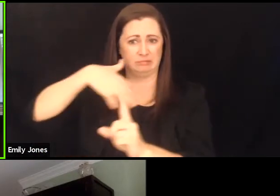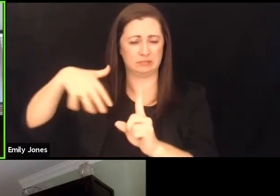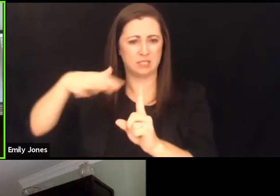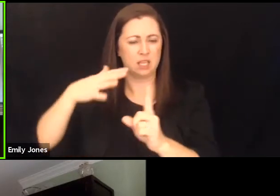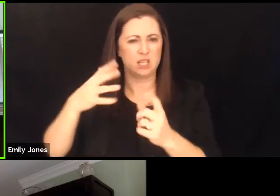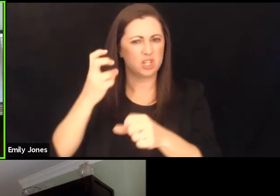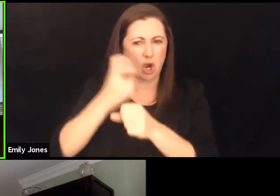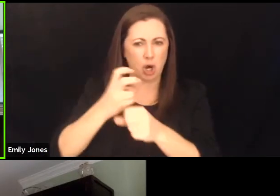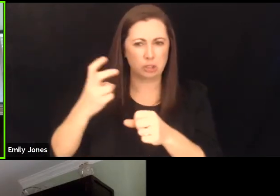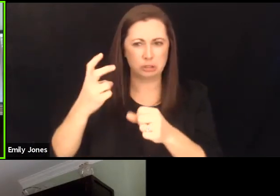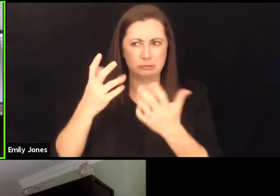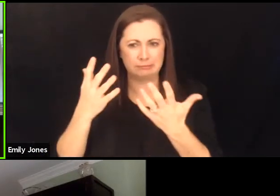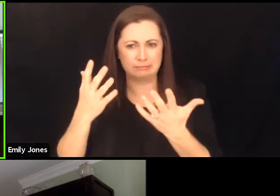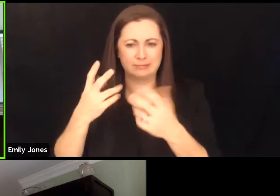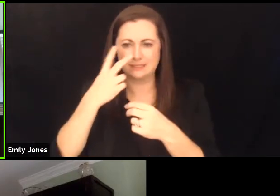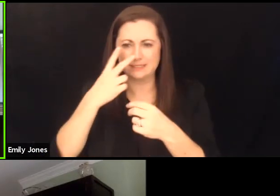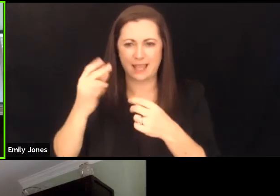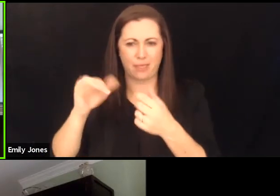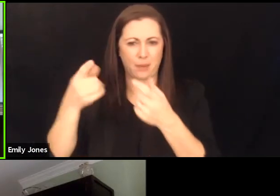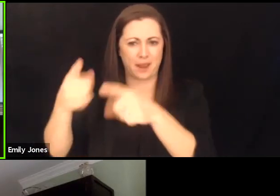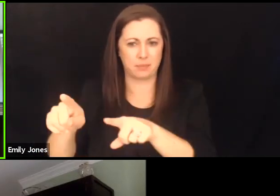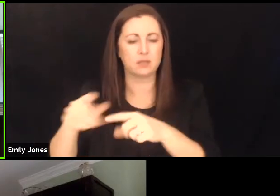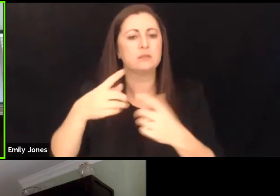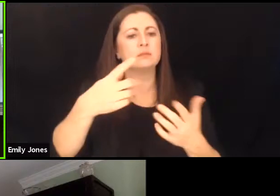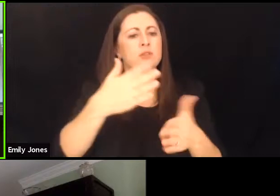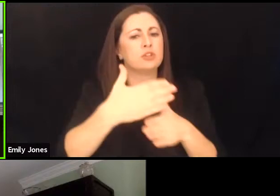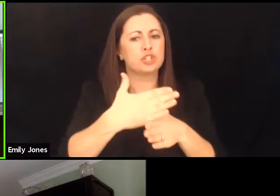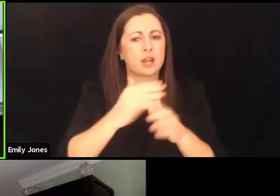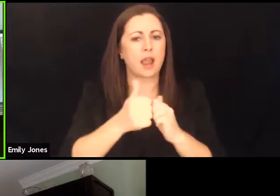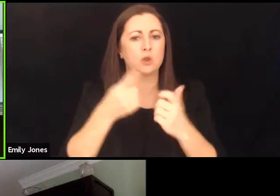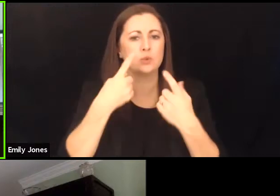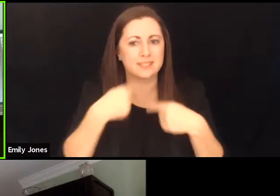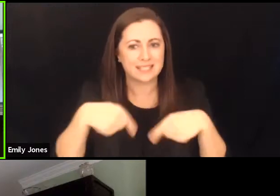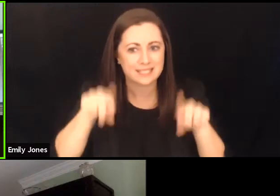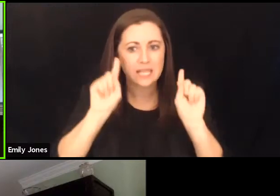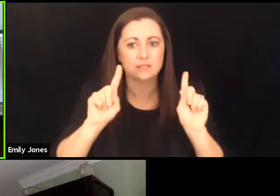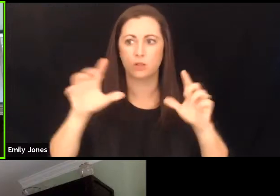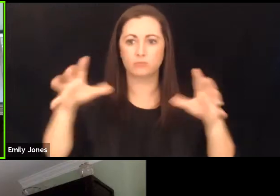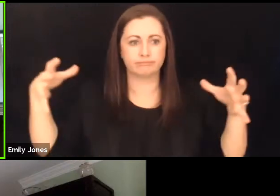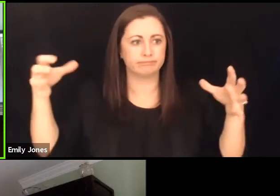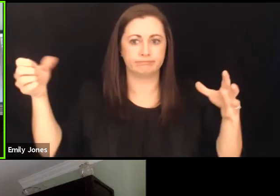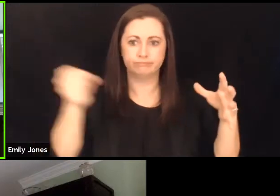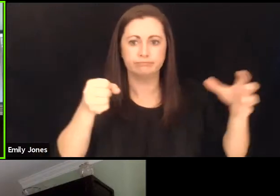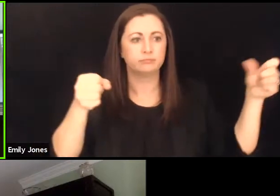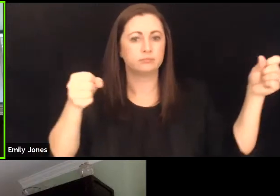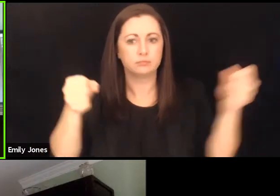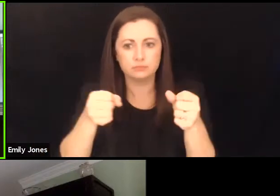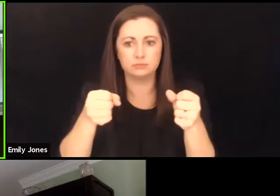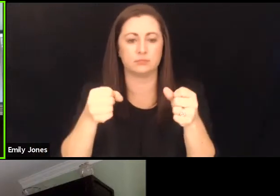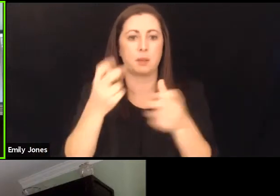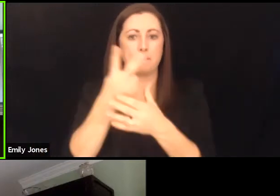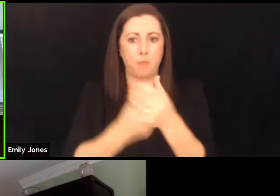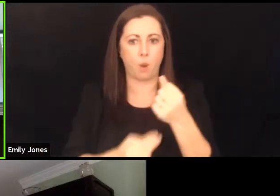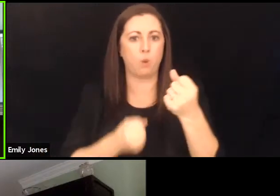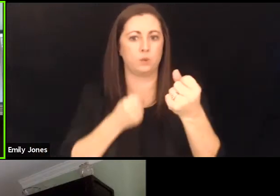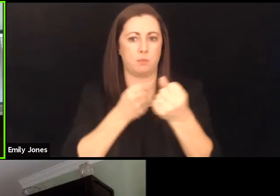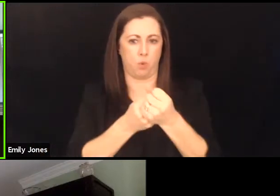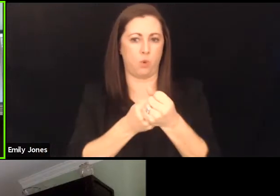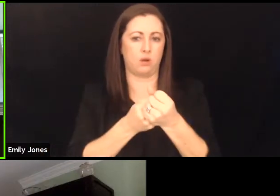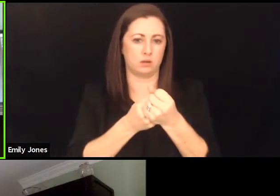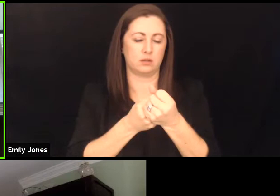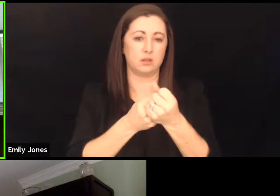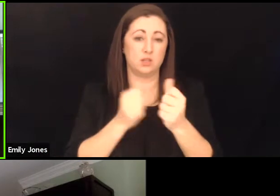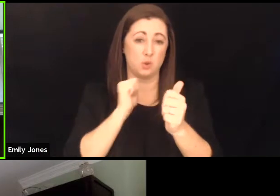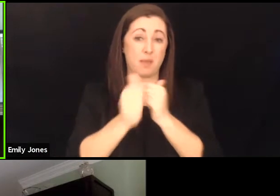share a little bit about how you were successful in building that kind of bipartisan support to get this important